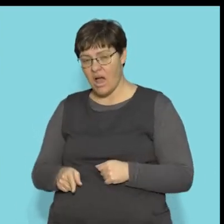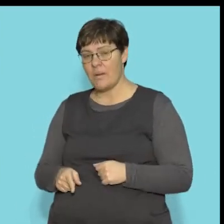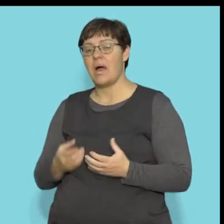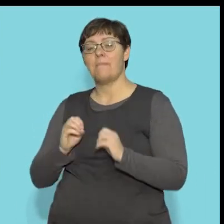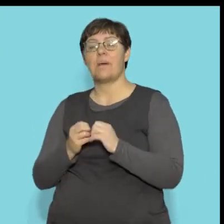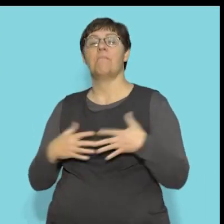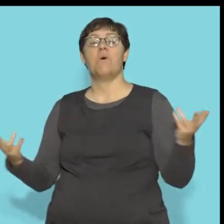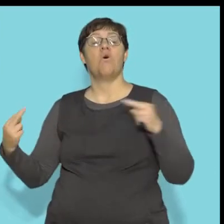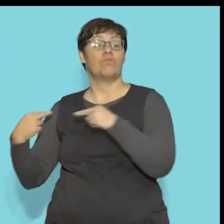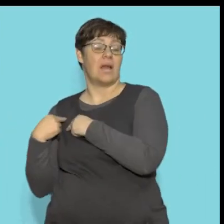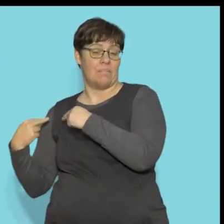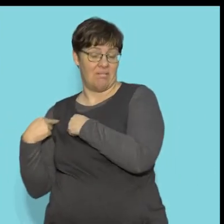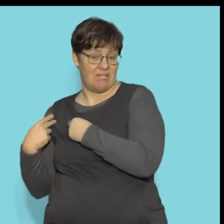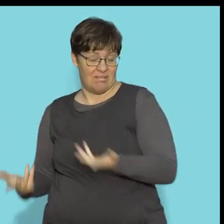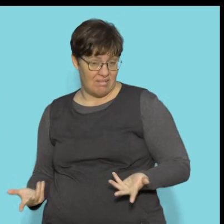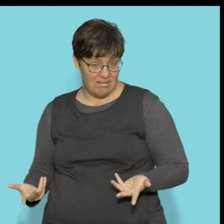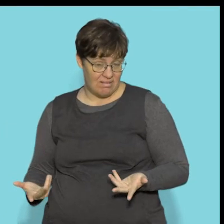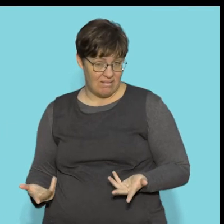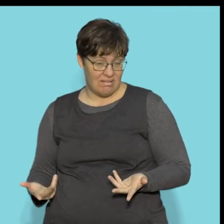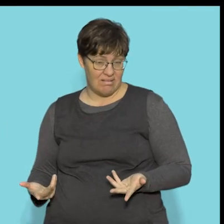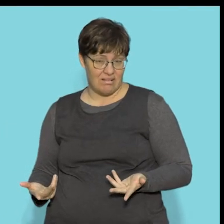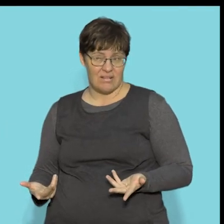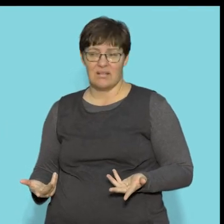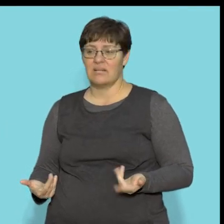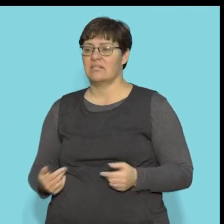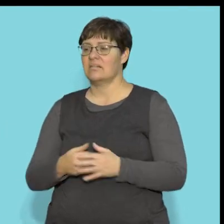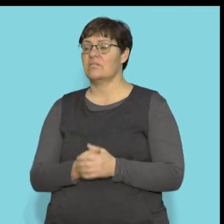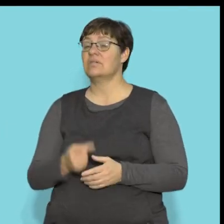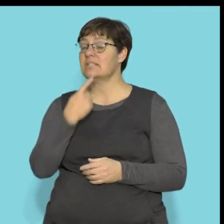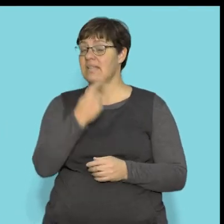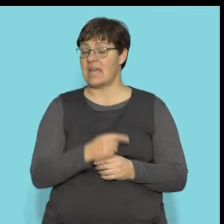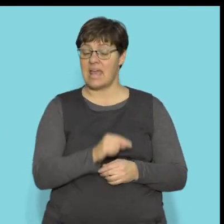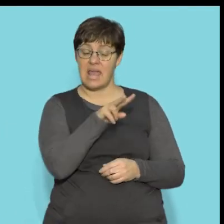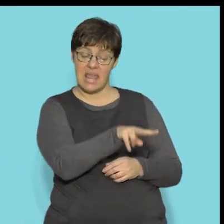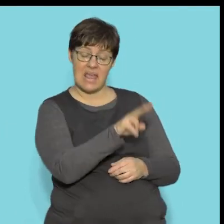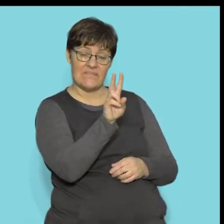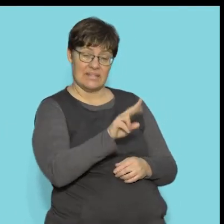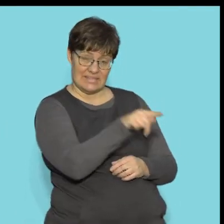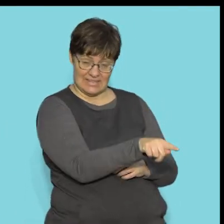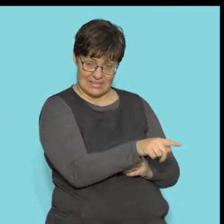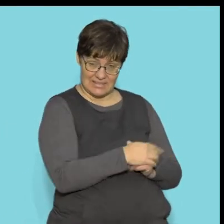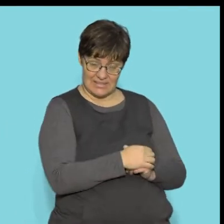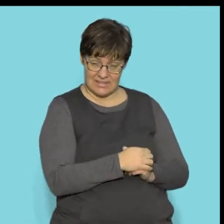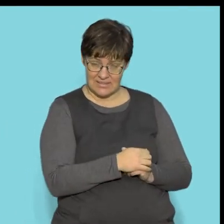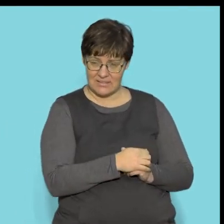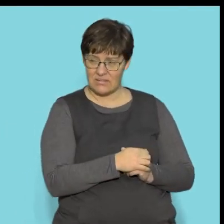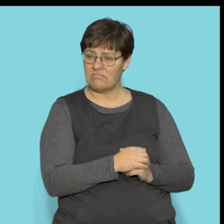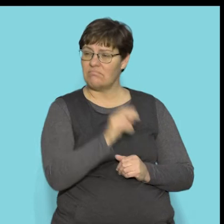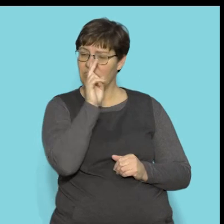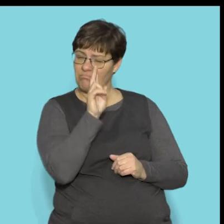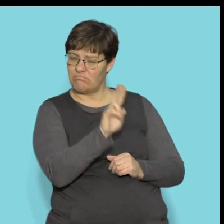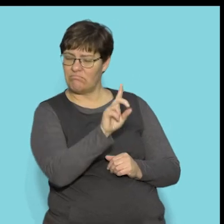could make it more reliable. When we're talking about validity, we look at our